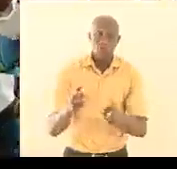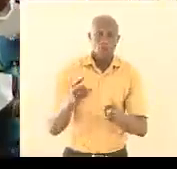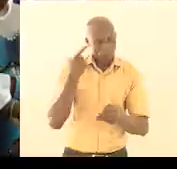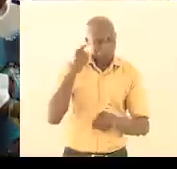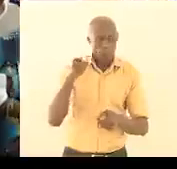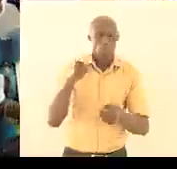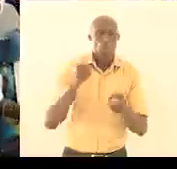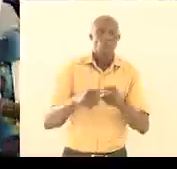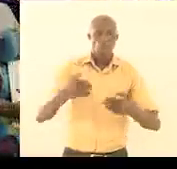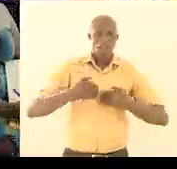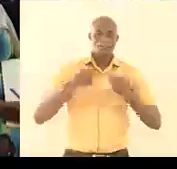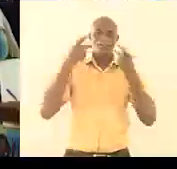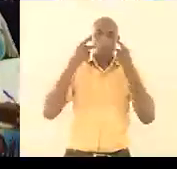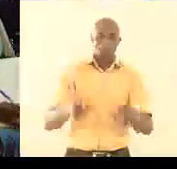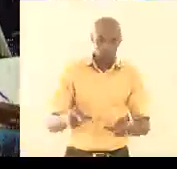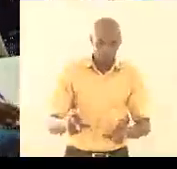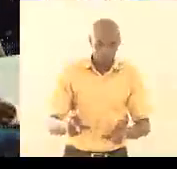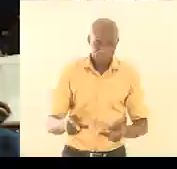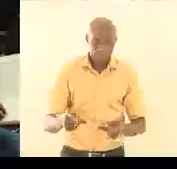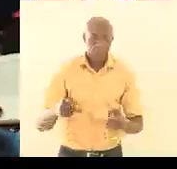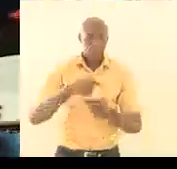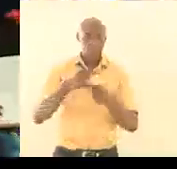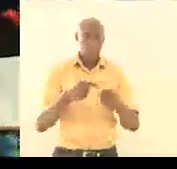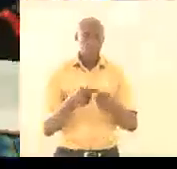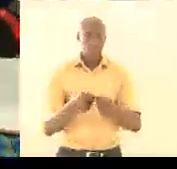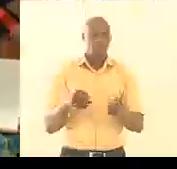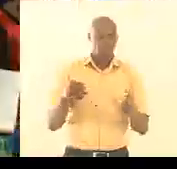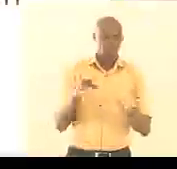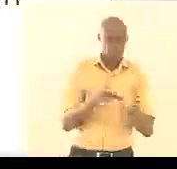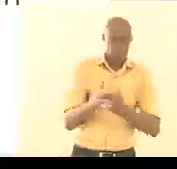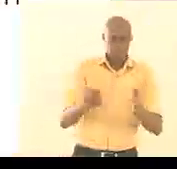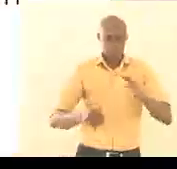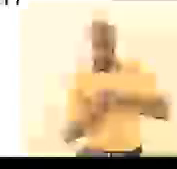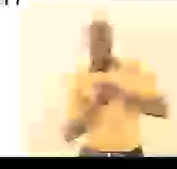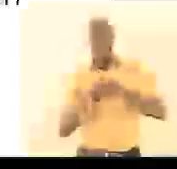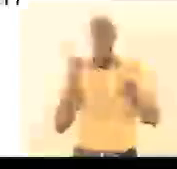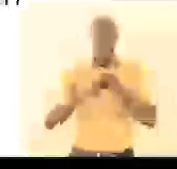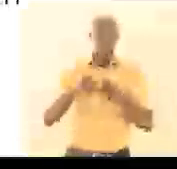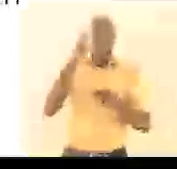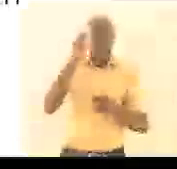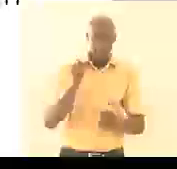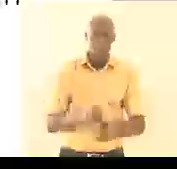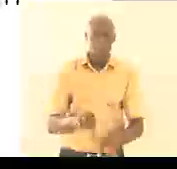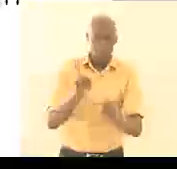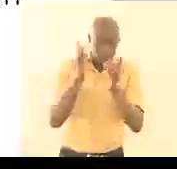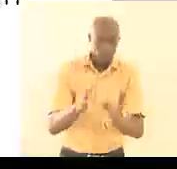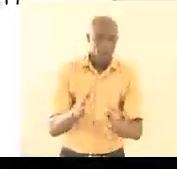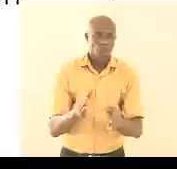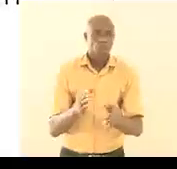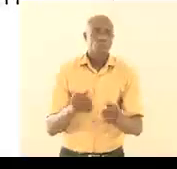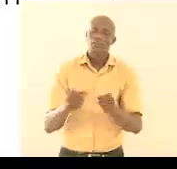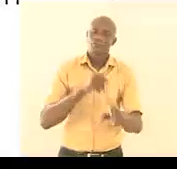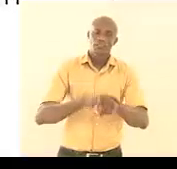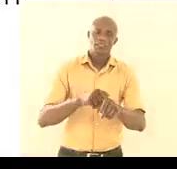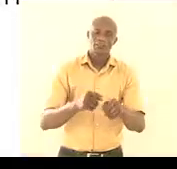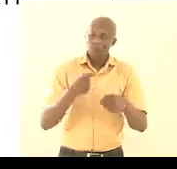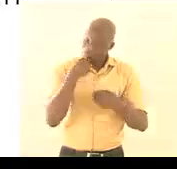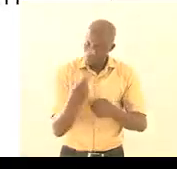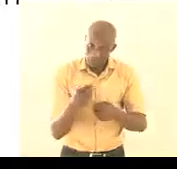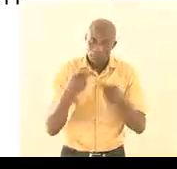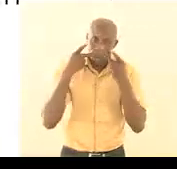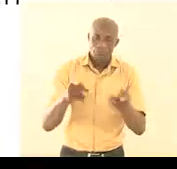have peace. And when Jesus now appeared to his disciples, each time he said, peace be with